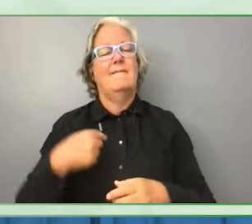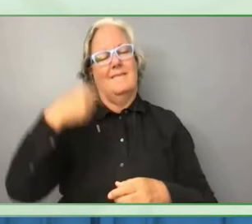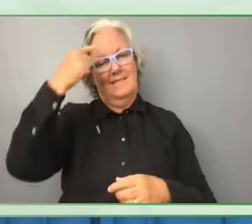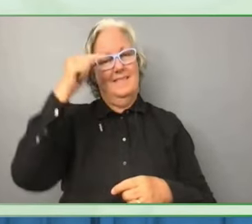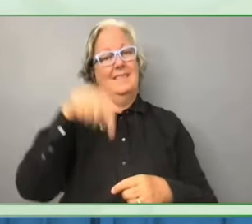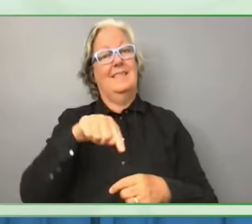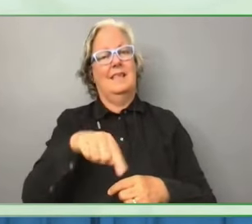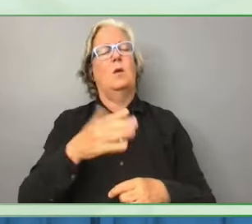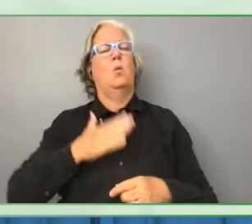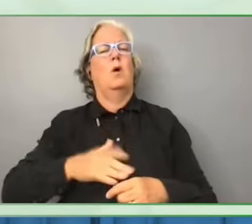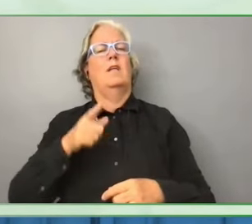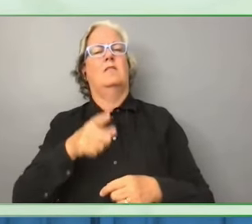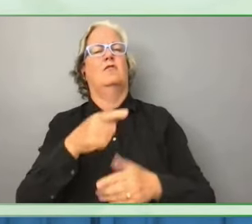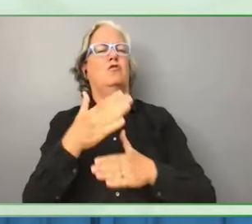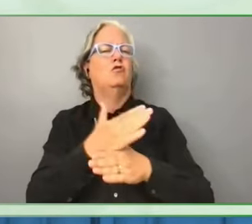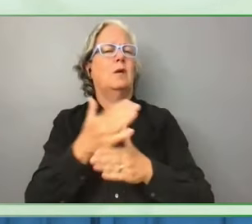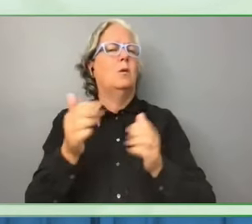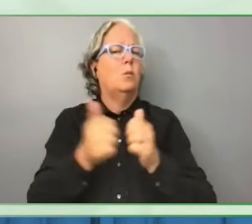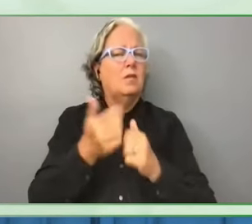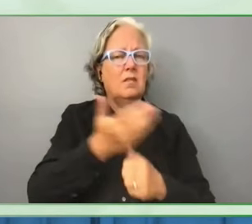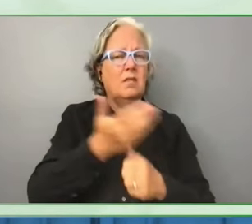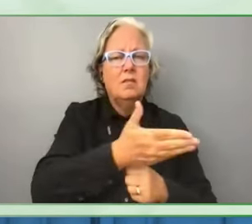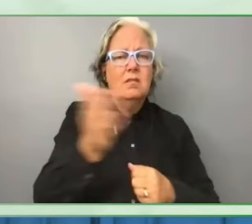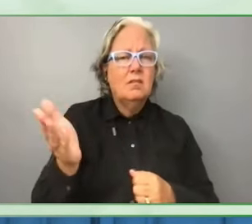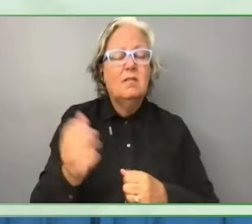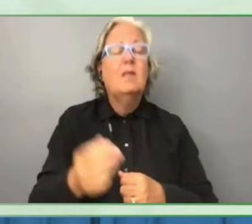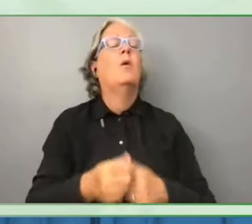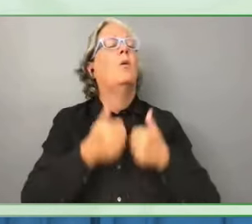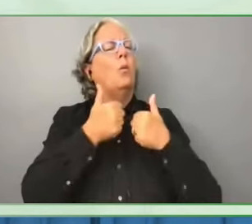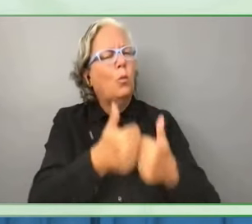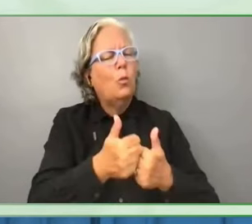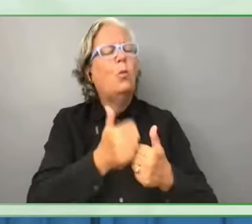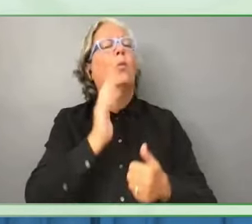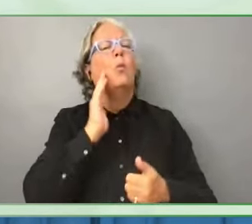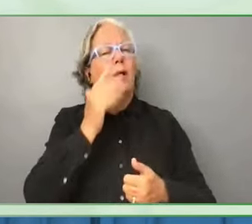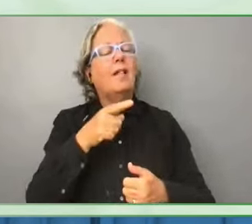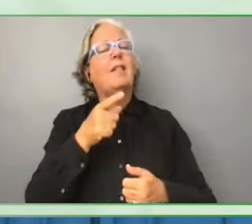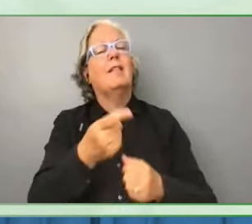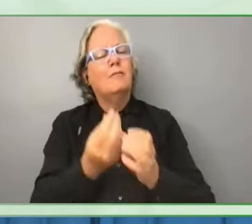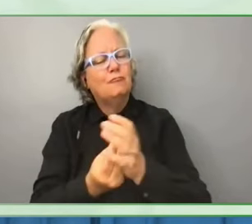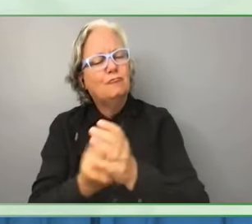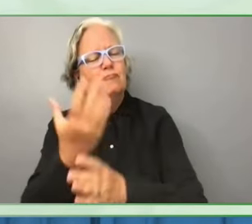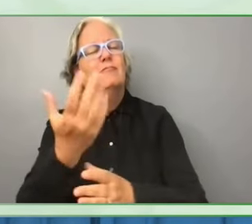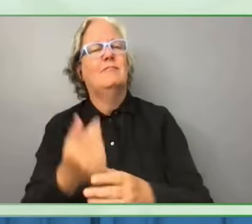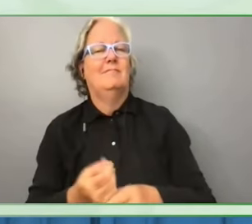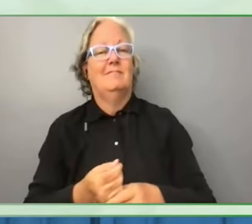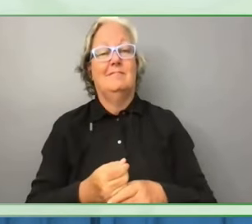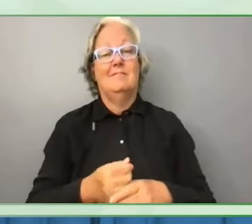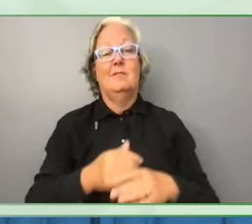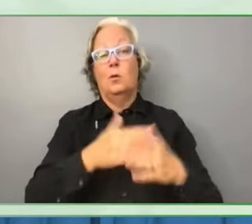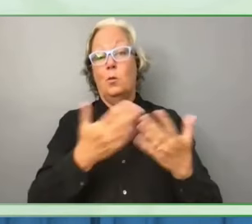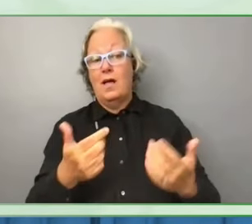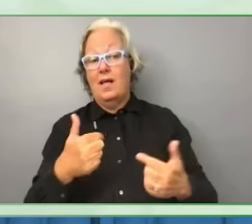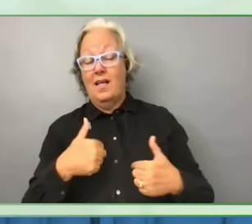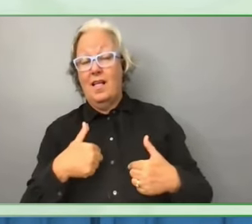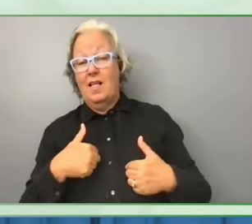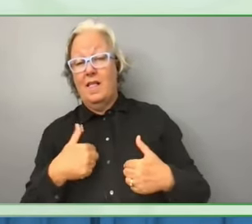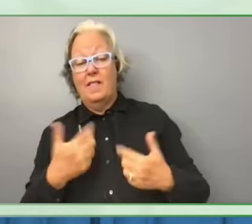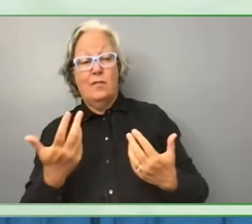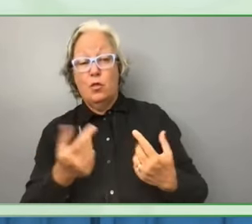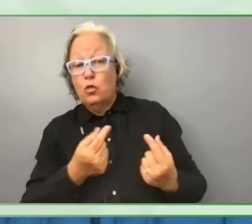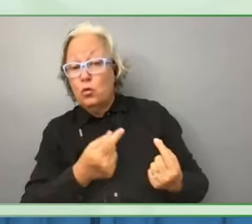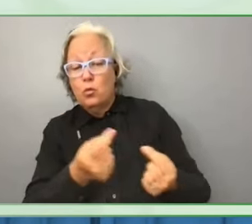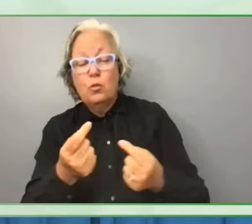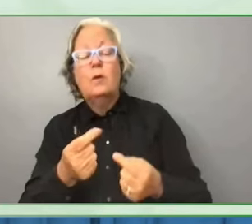everyone. Good things will continue to grow. We believe that what we do from the heart will impact